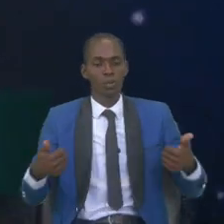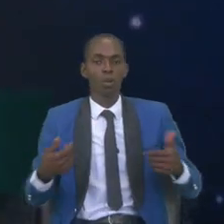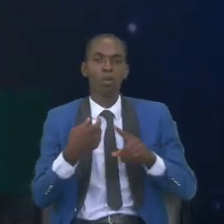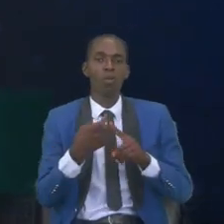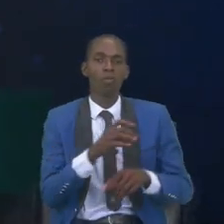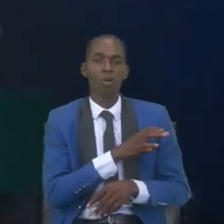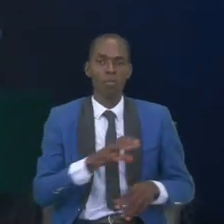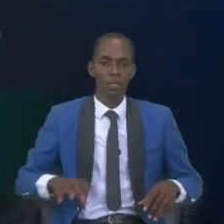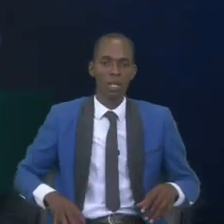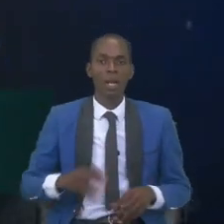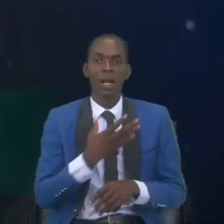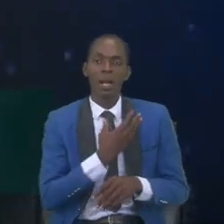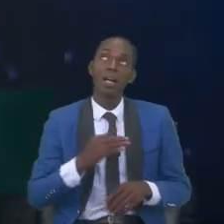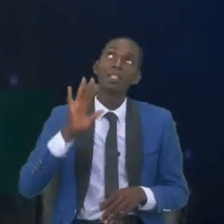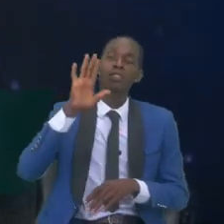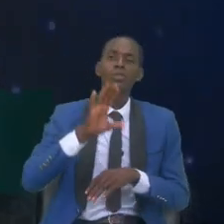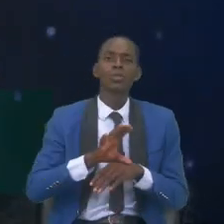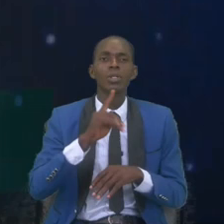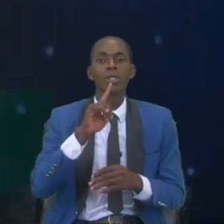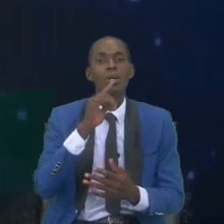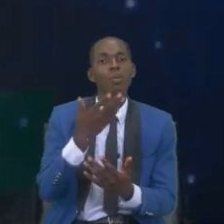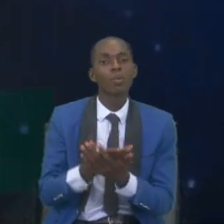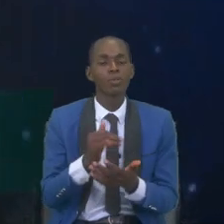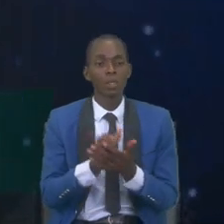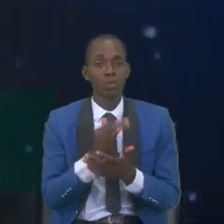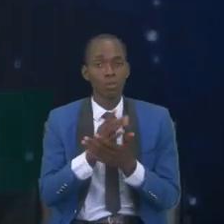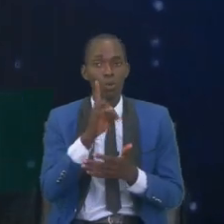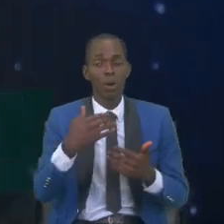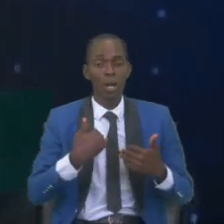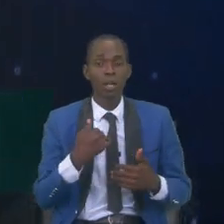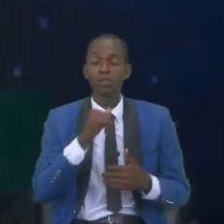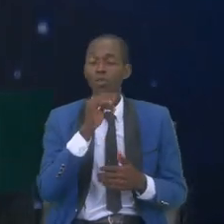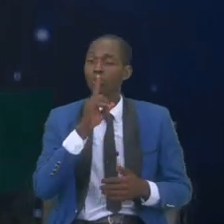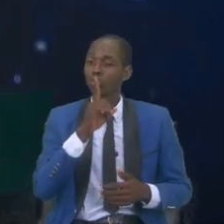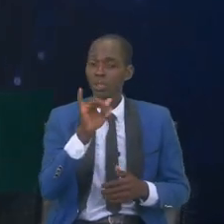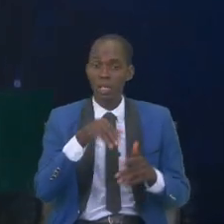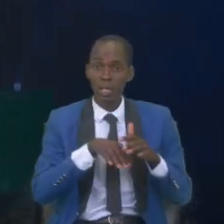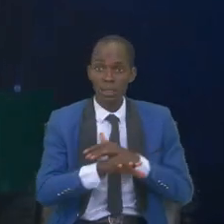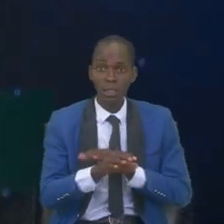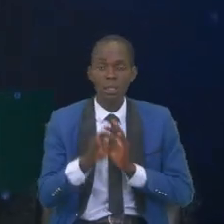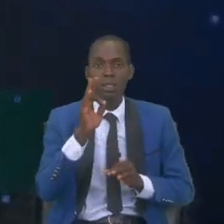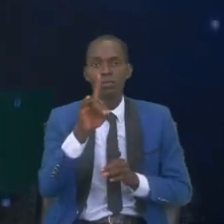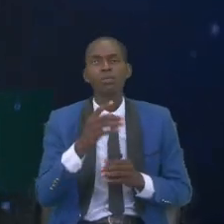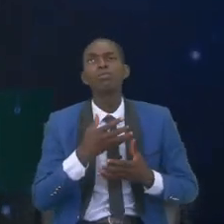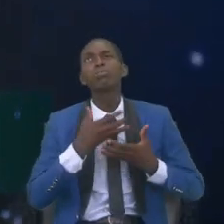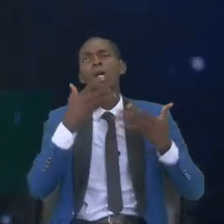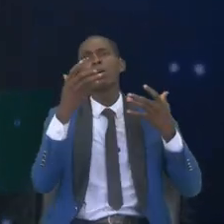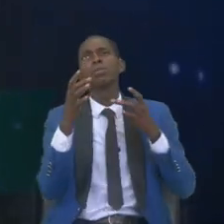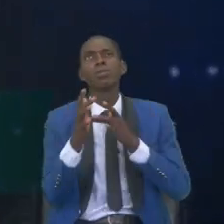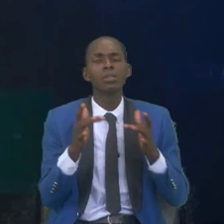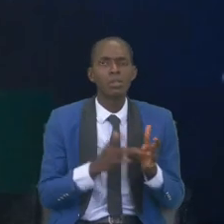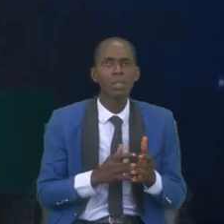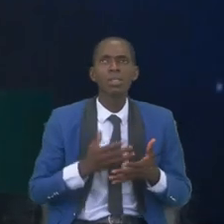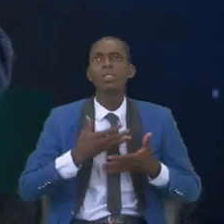evidence that somebody has not really entered. He may shout Christ, He may shout amen. He may shout